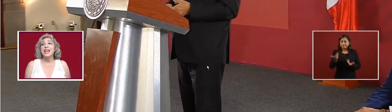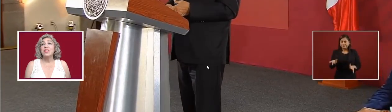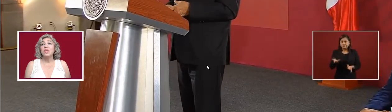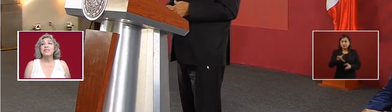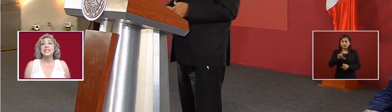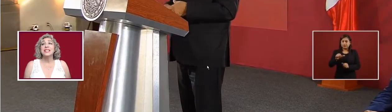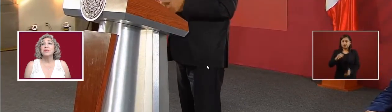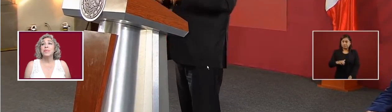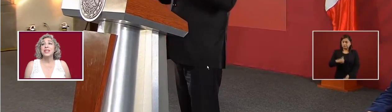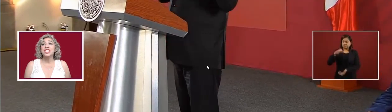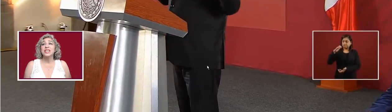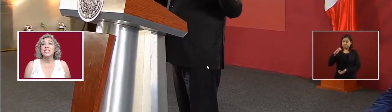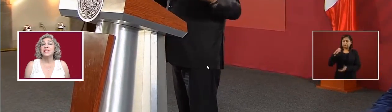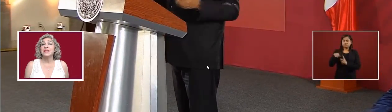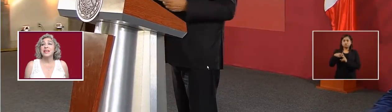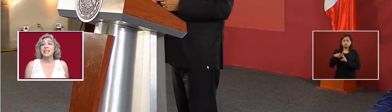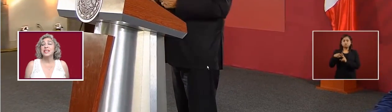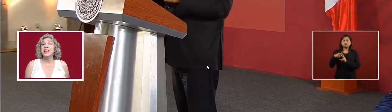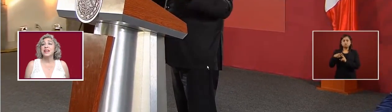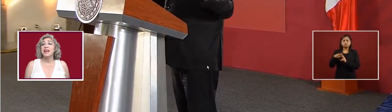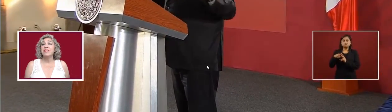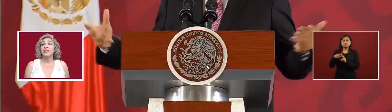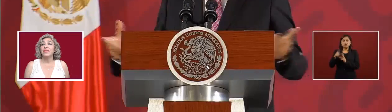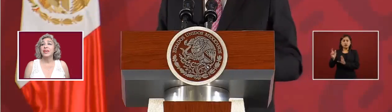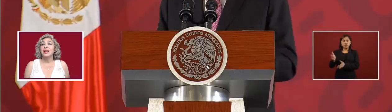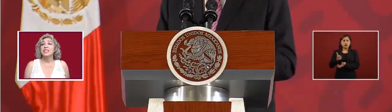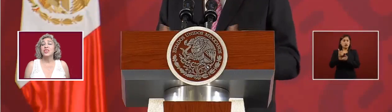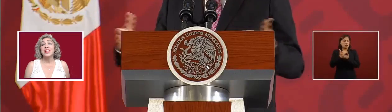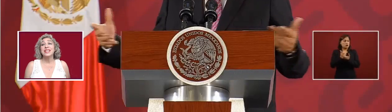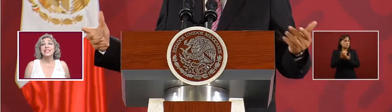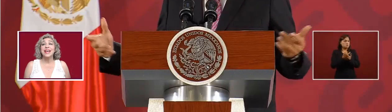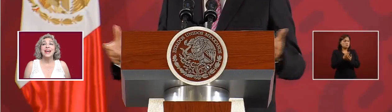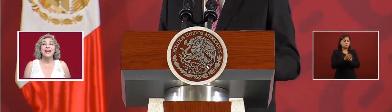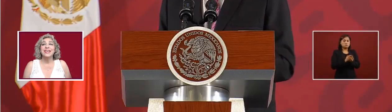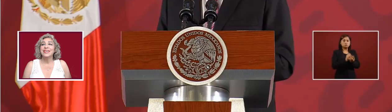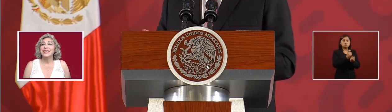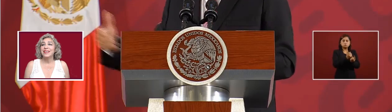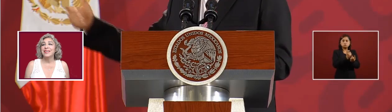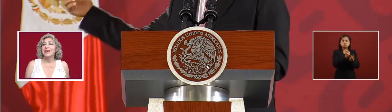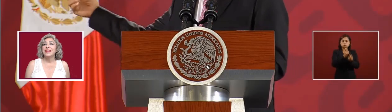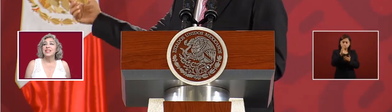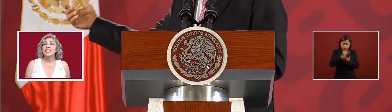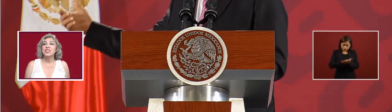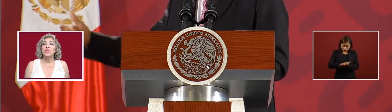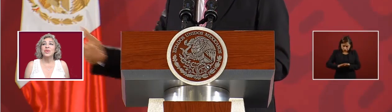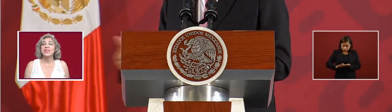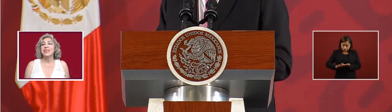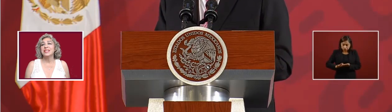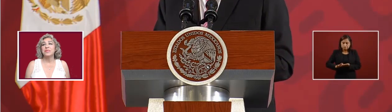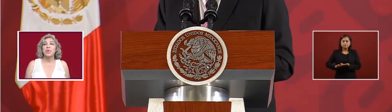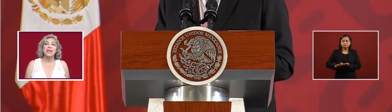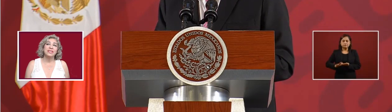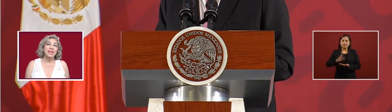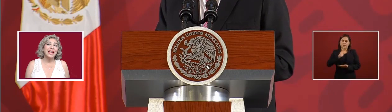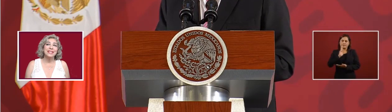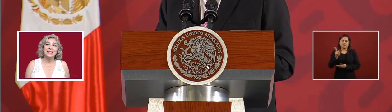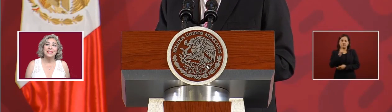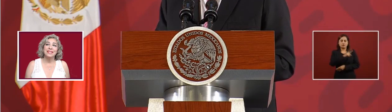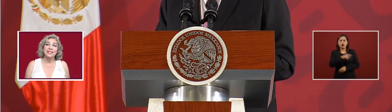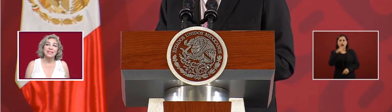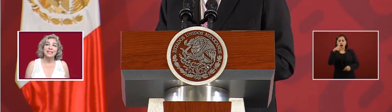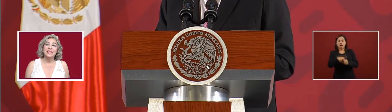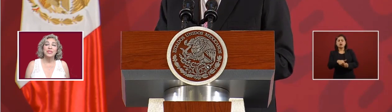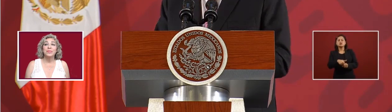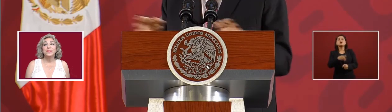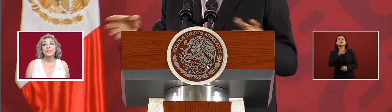That now, all of a sudden, the budget, is not enough. So, they decide, to increase the price of gases.